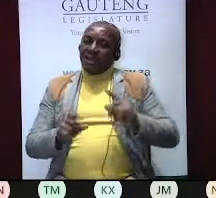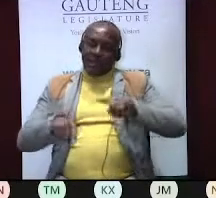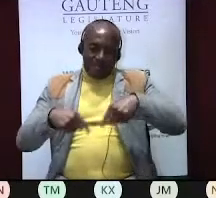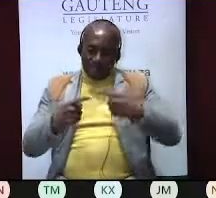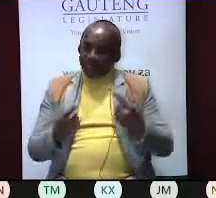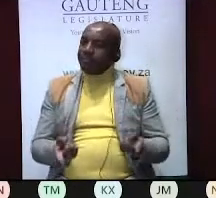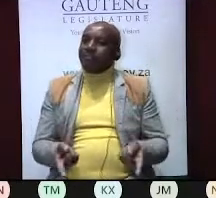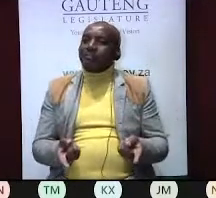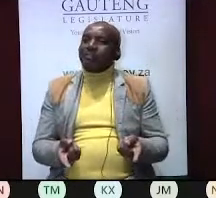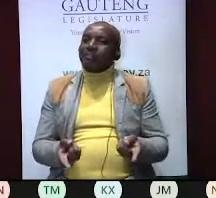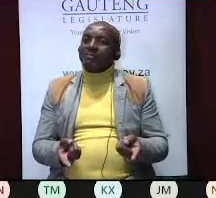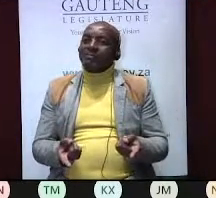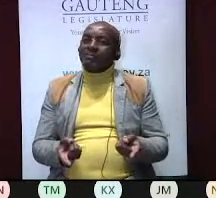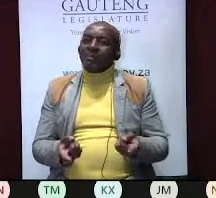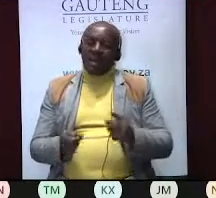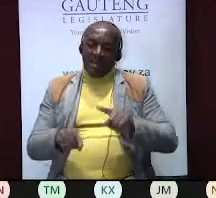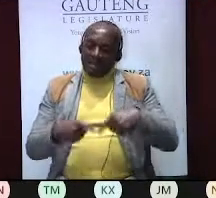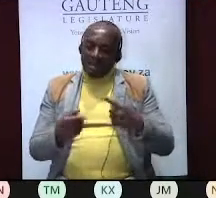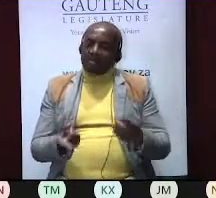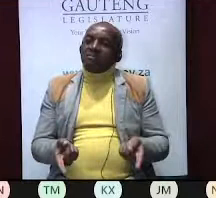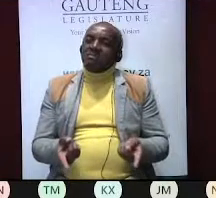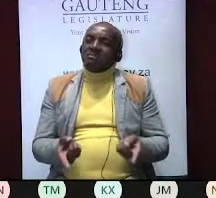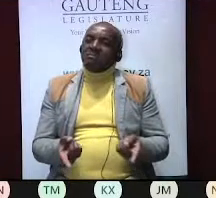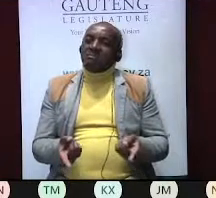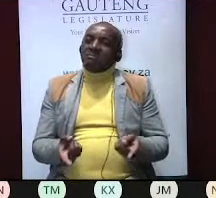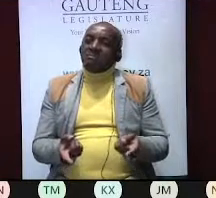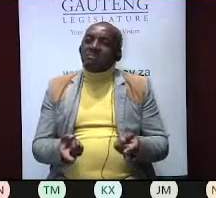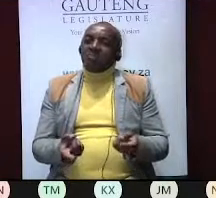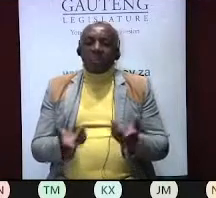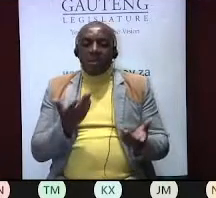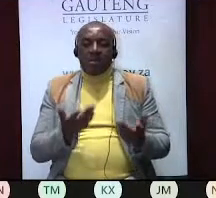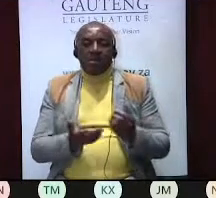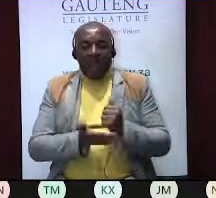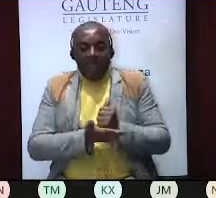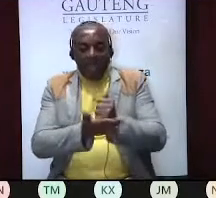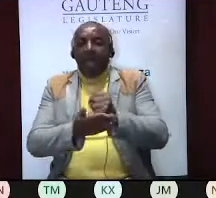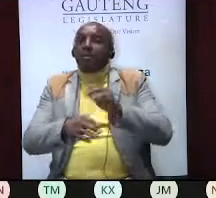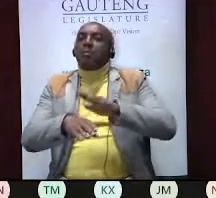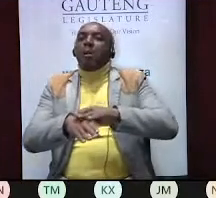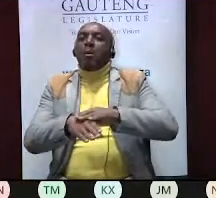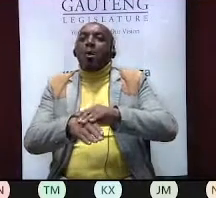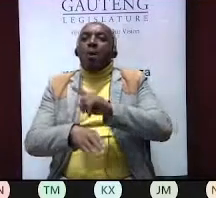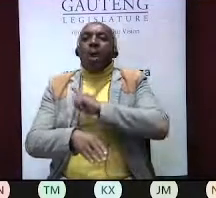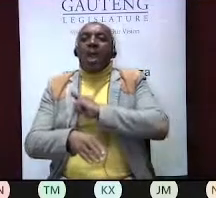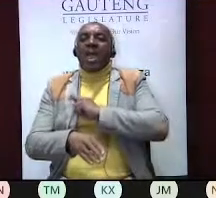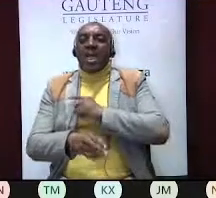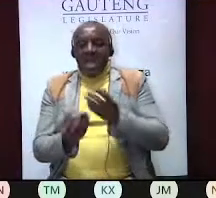able to be able to take more because the numbers are just growing. So